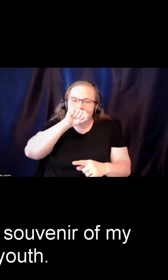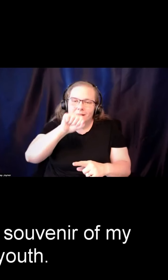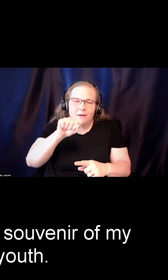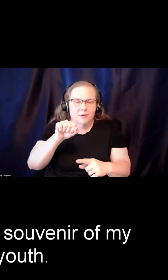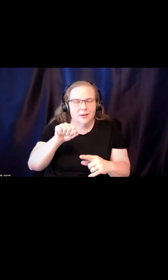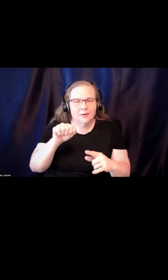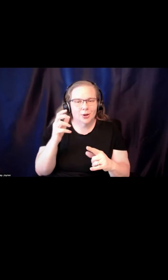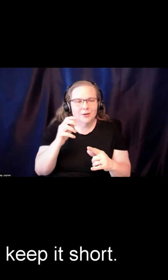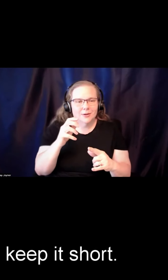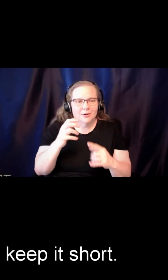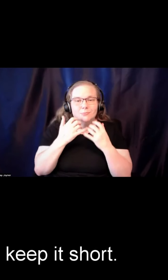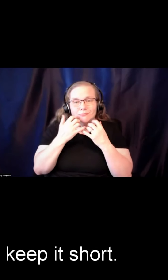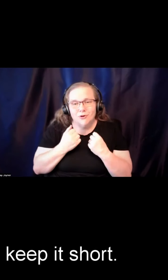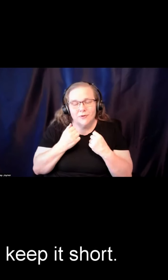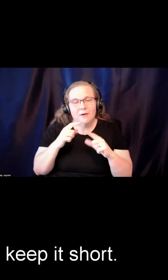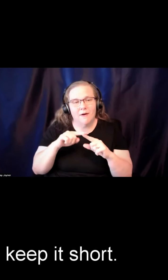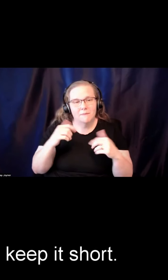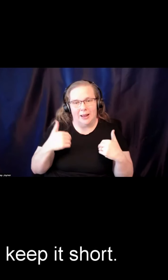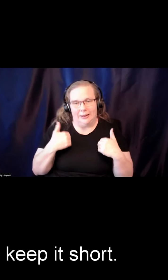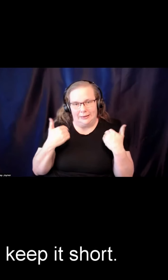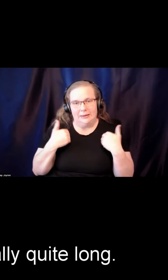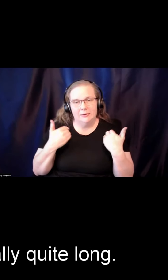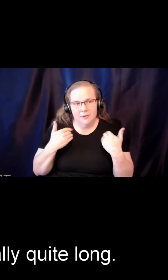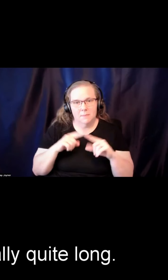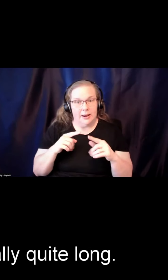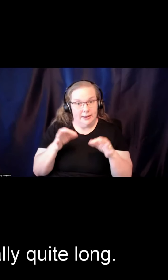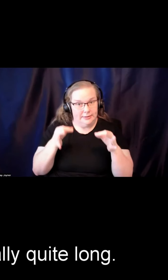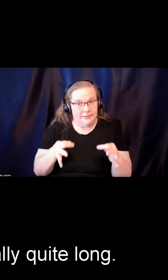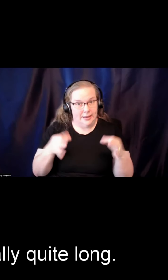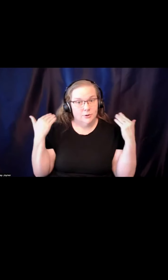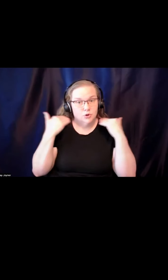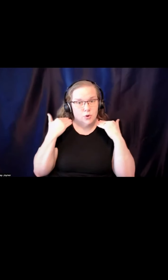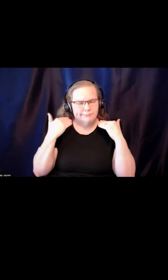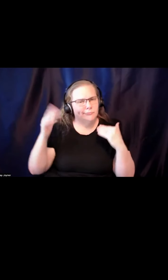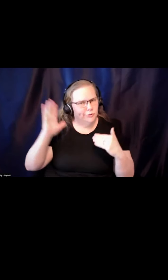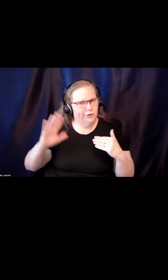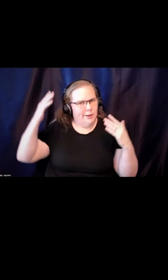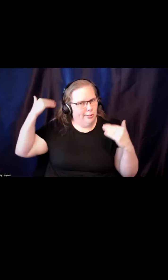glib, easy youth, but I've decided to keep it short. It used to be actually quite long.